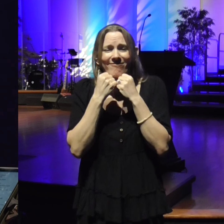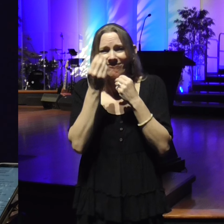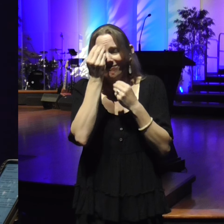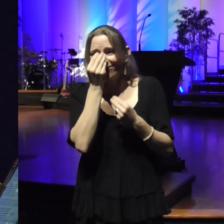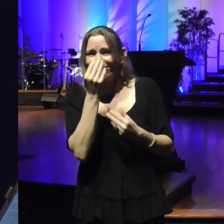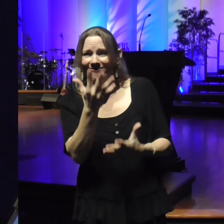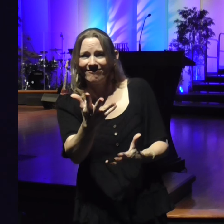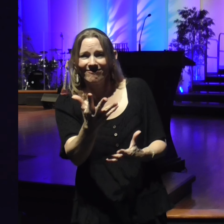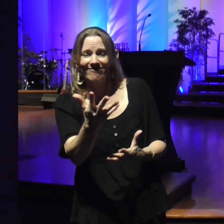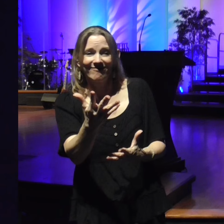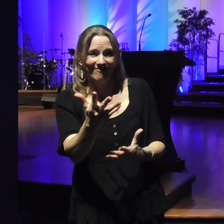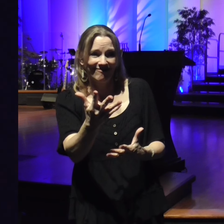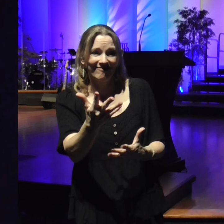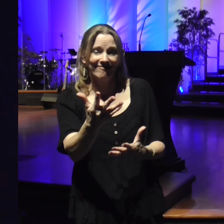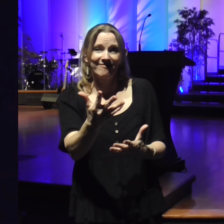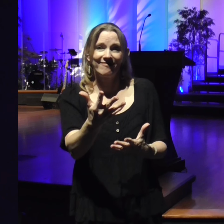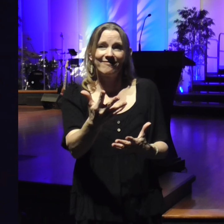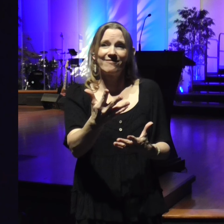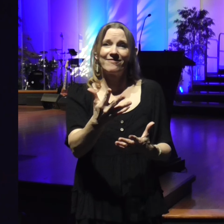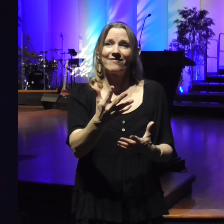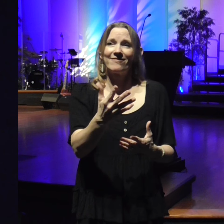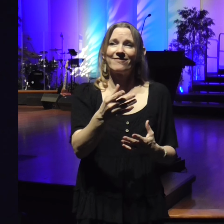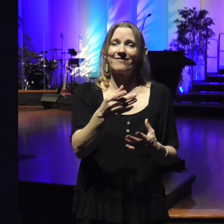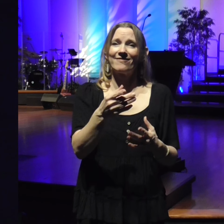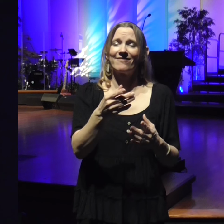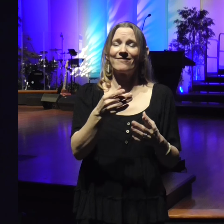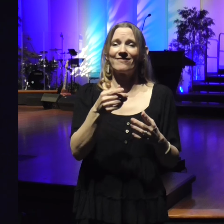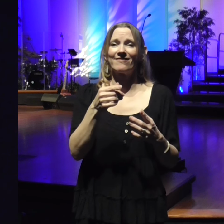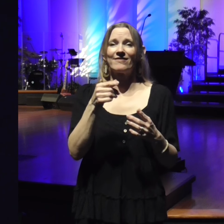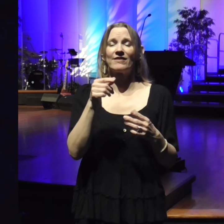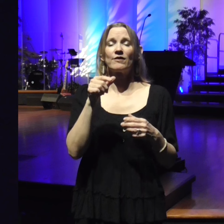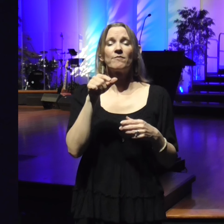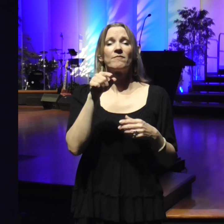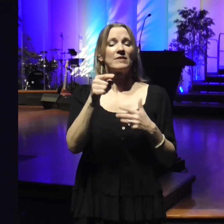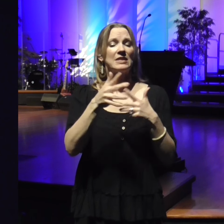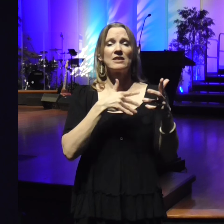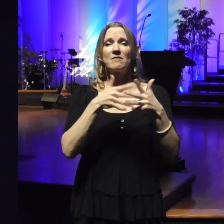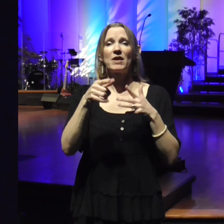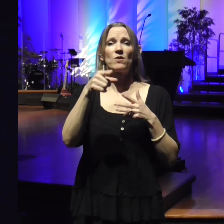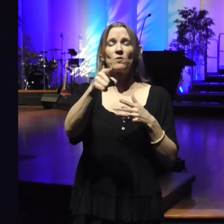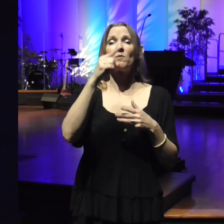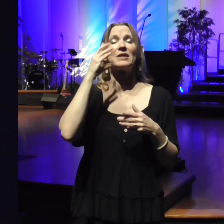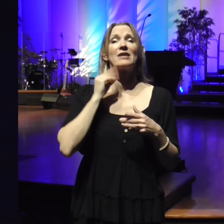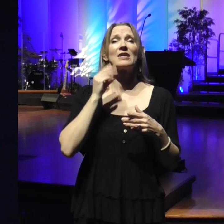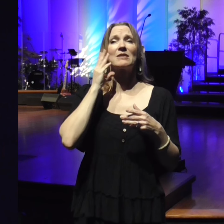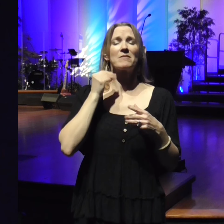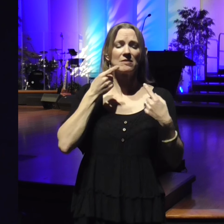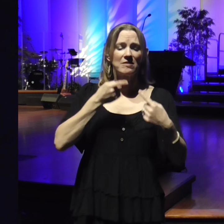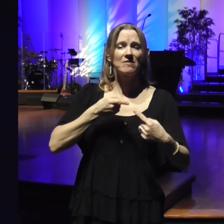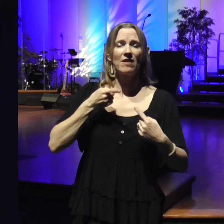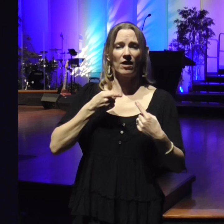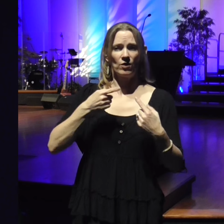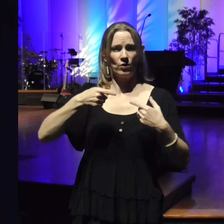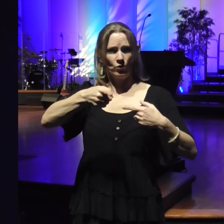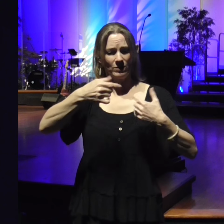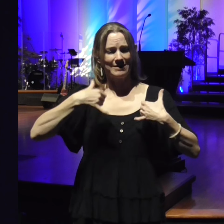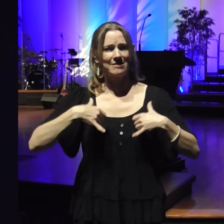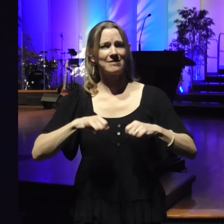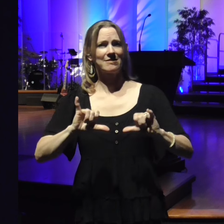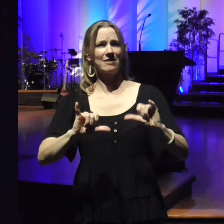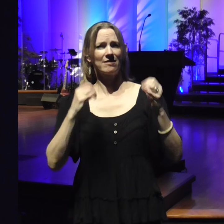you that there's always been a rainbow hanging over your